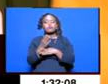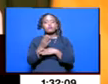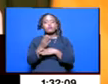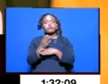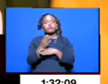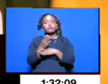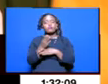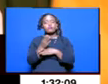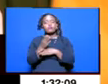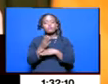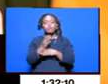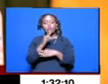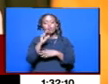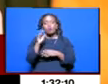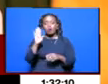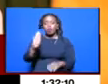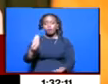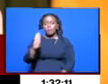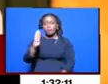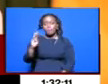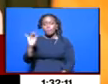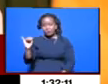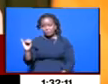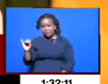the popular initiative.